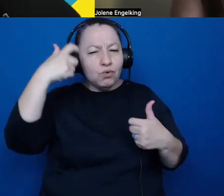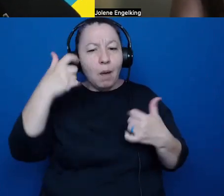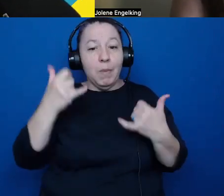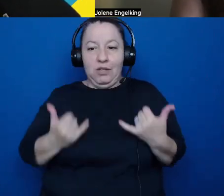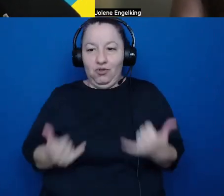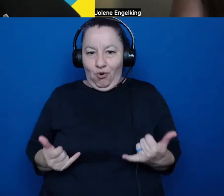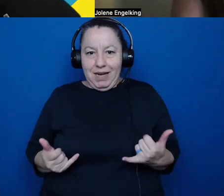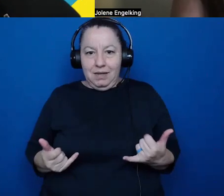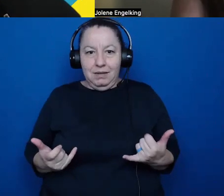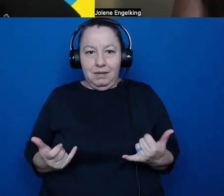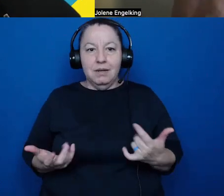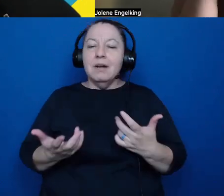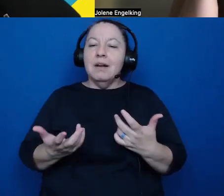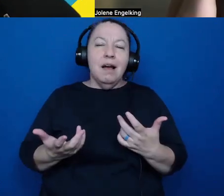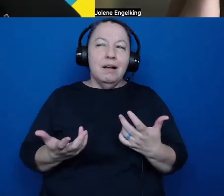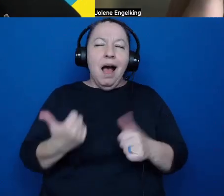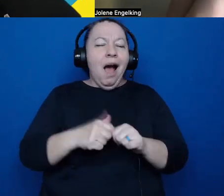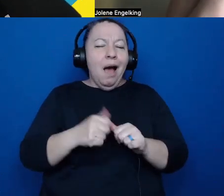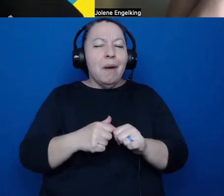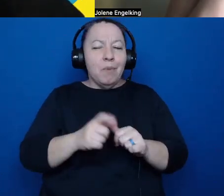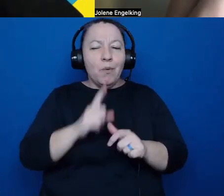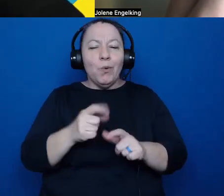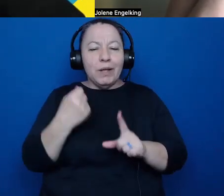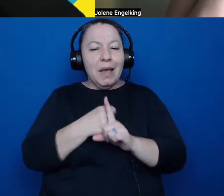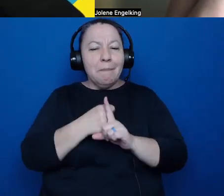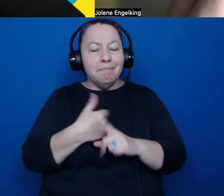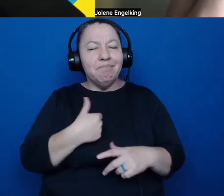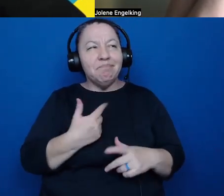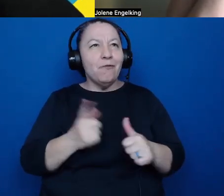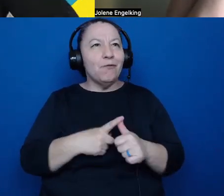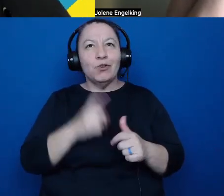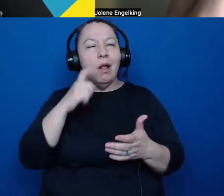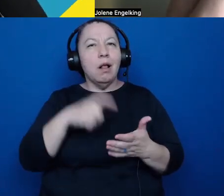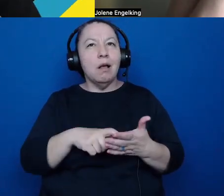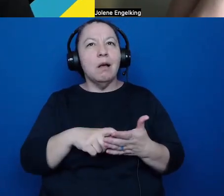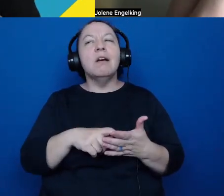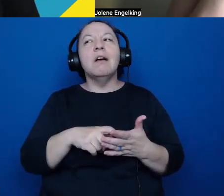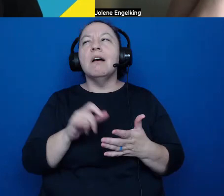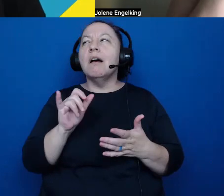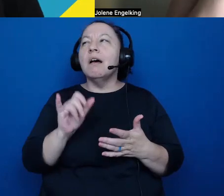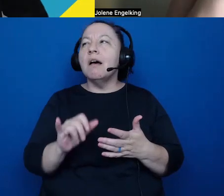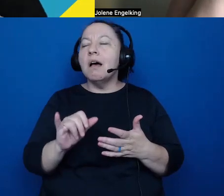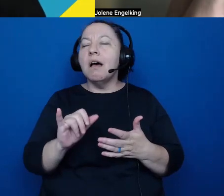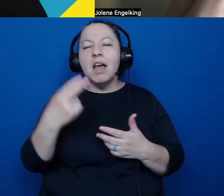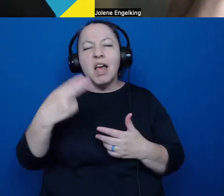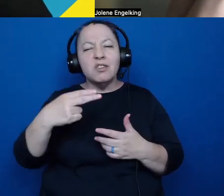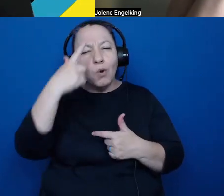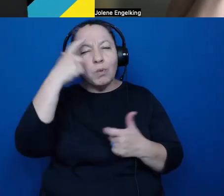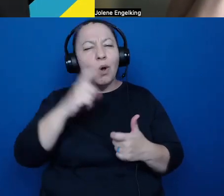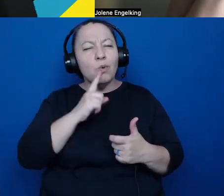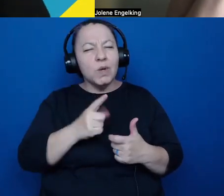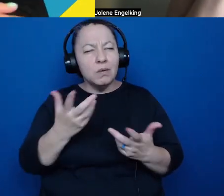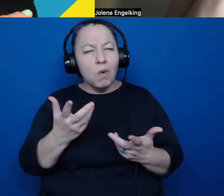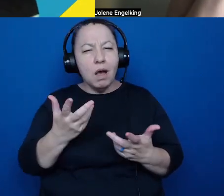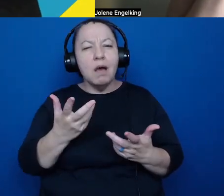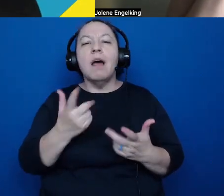I remember when it really hit me, what historical trauma really was I was